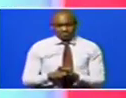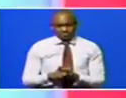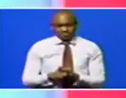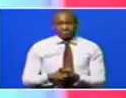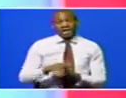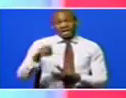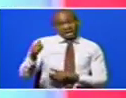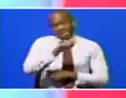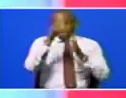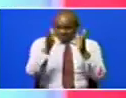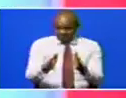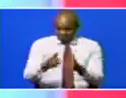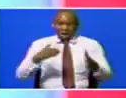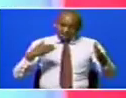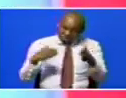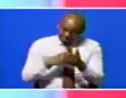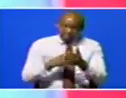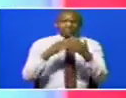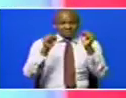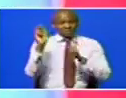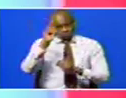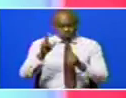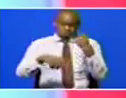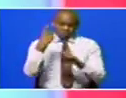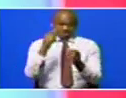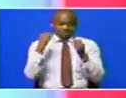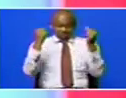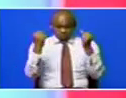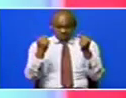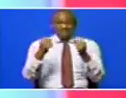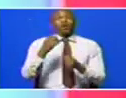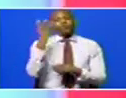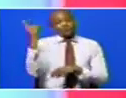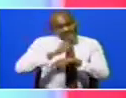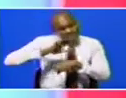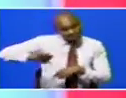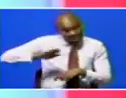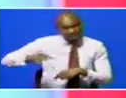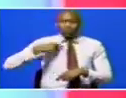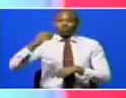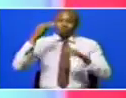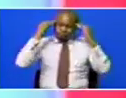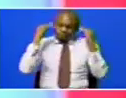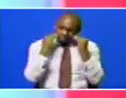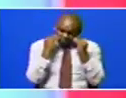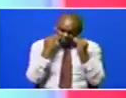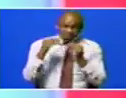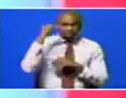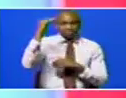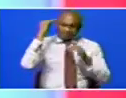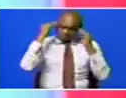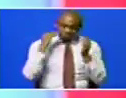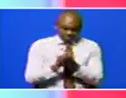Now, anyone opposed to the re-election of President Uhuru Kenyatta has only 4 days left to file a petition at the Supreme